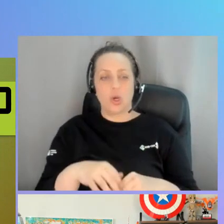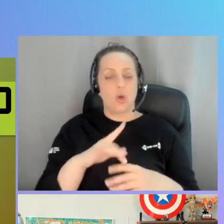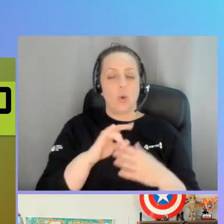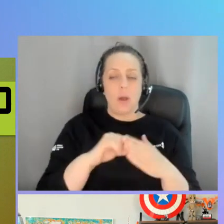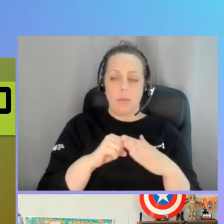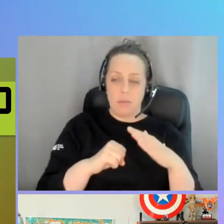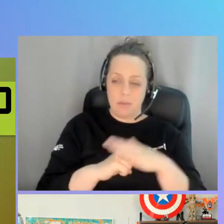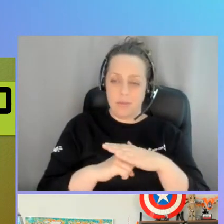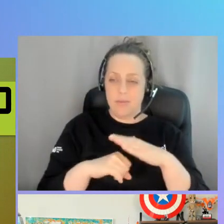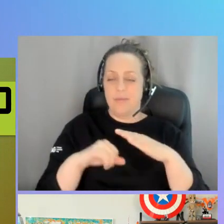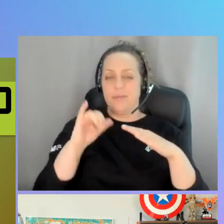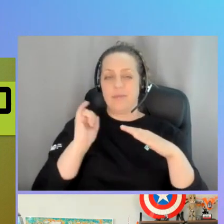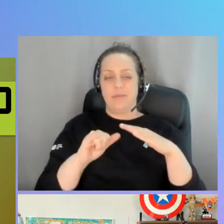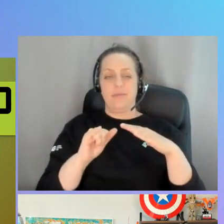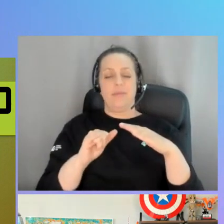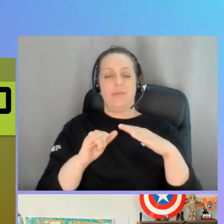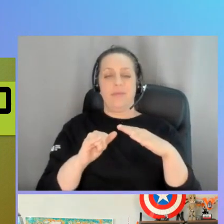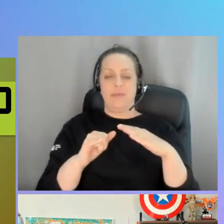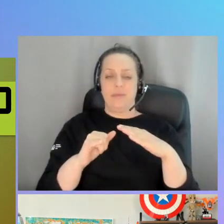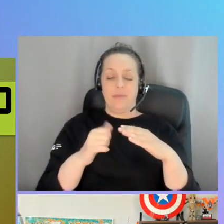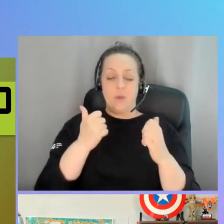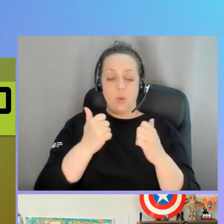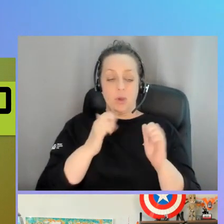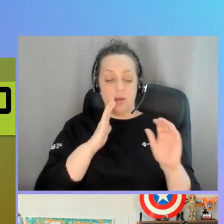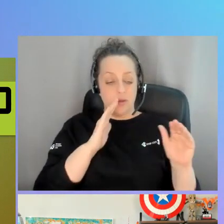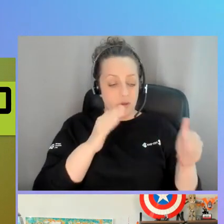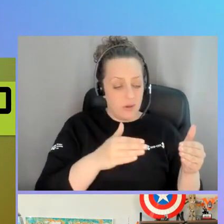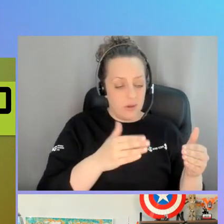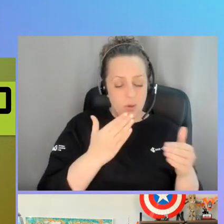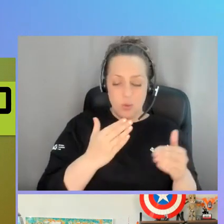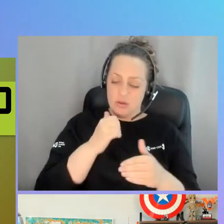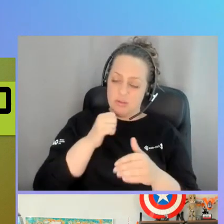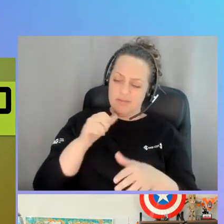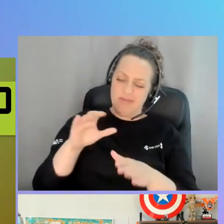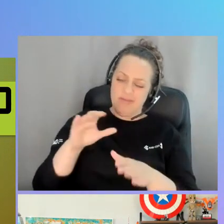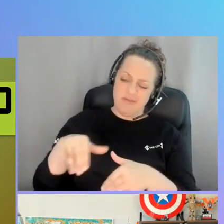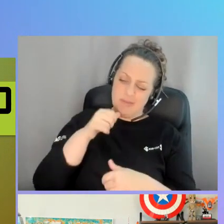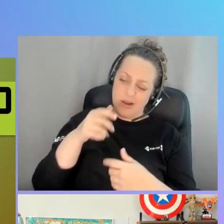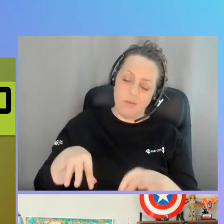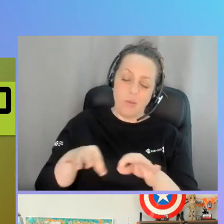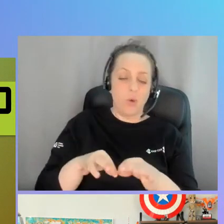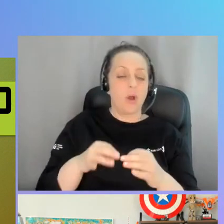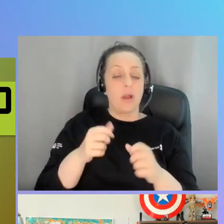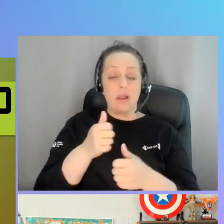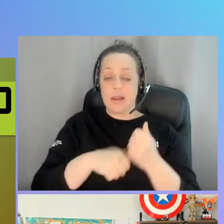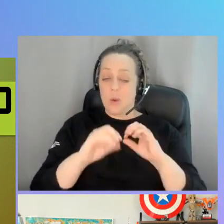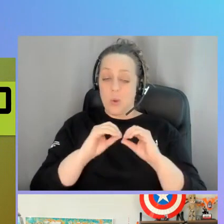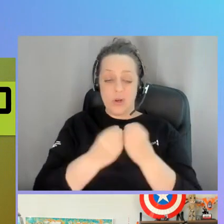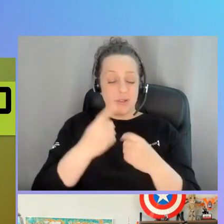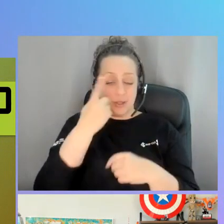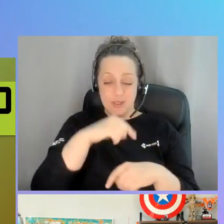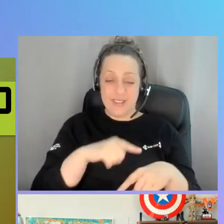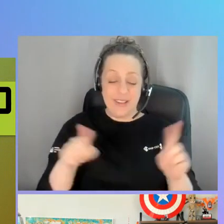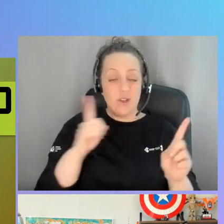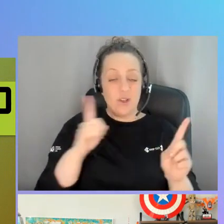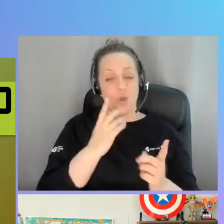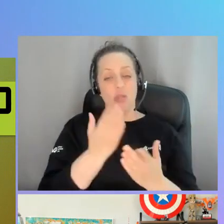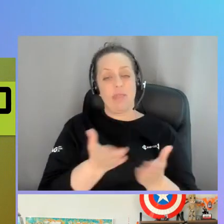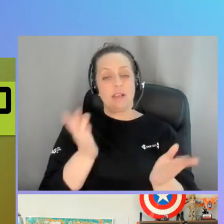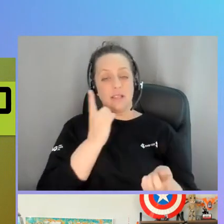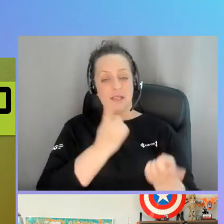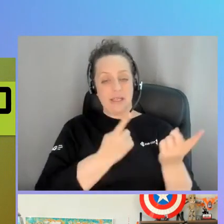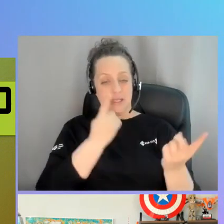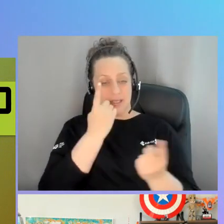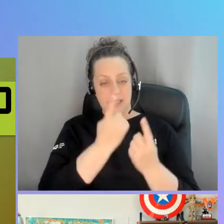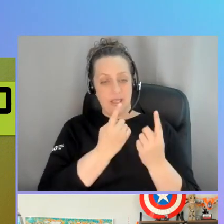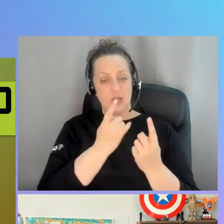within your organization get the eyeballs and which ones don't, right? And every organization is different. So things to consider would be